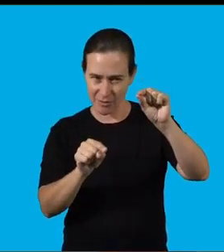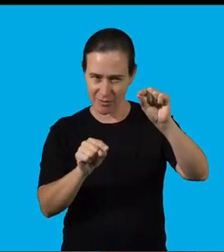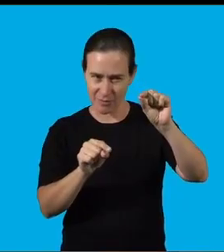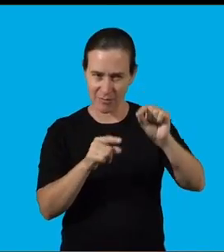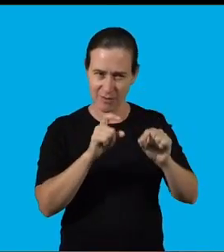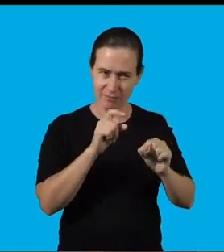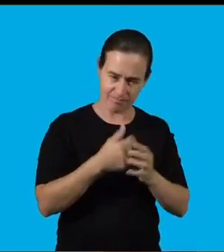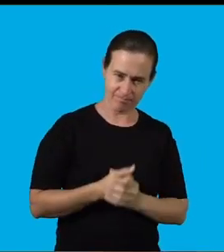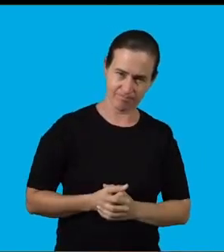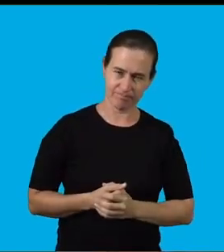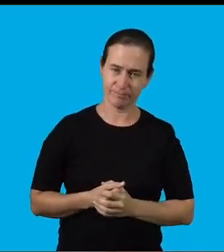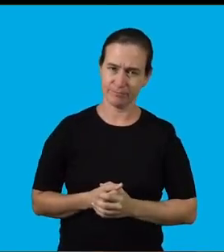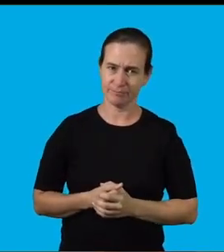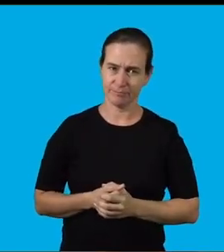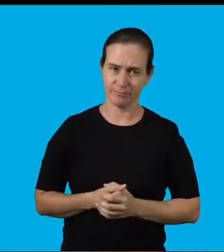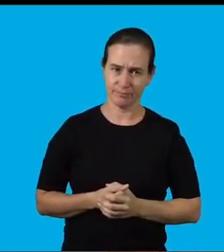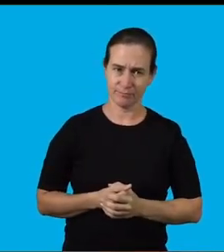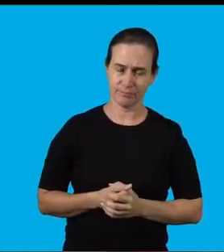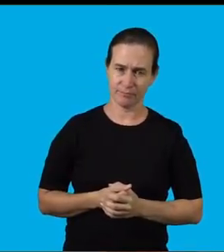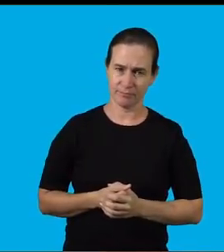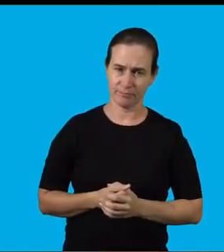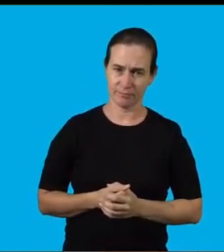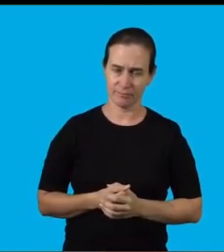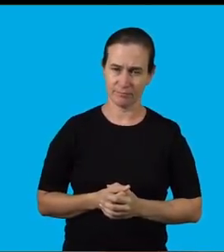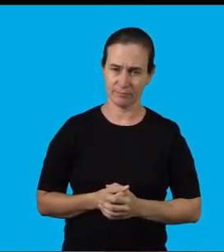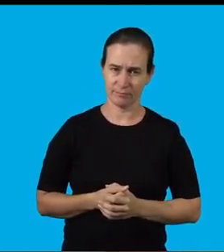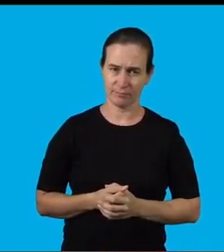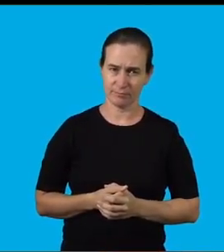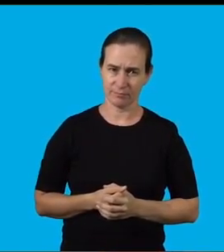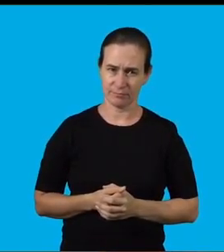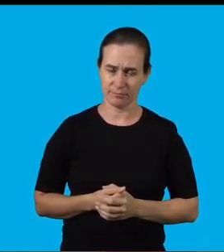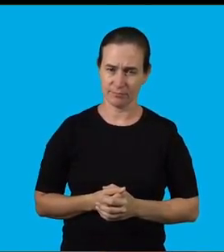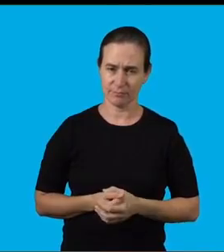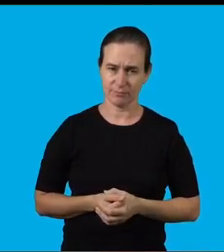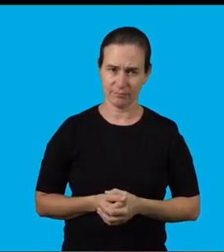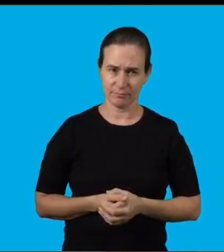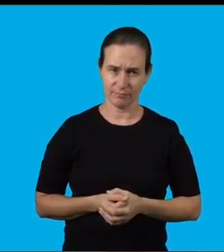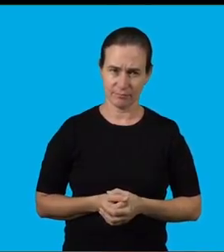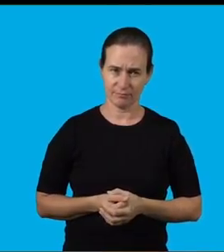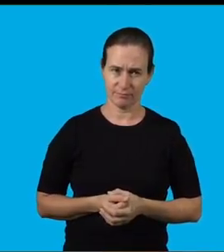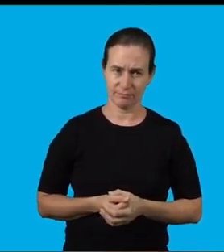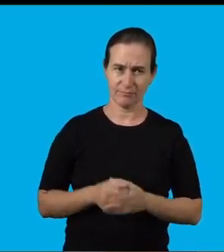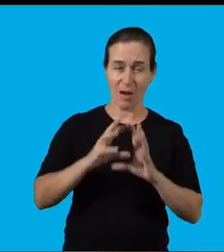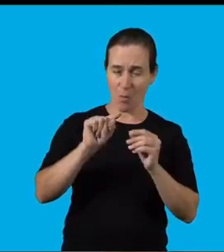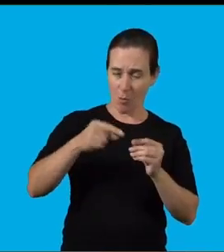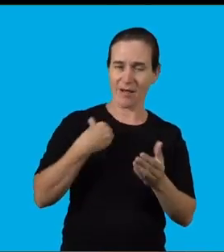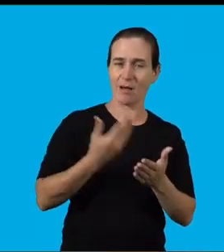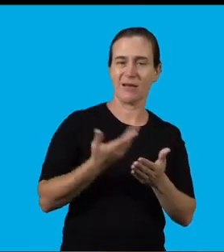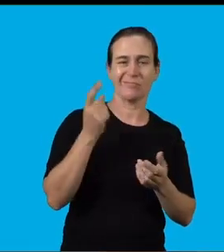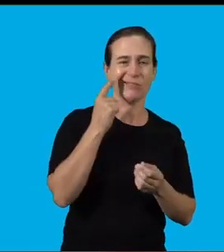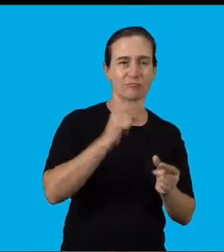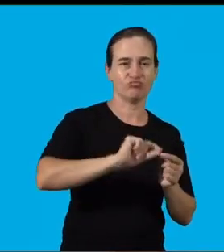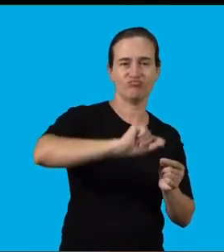When x is 11 over 3, y is negative 14.18, which is somewhere down there. now that we've got all our points, it's just simply